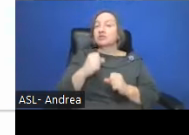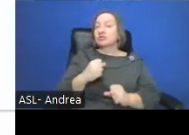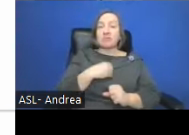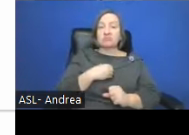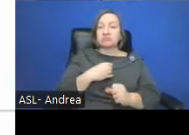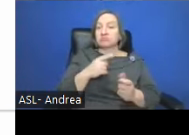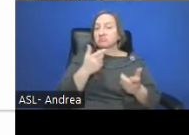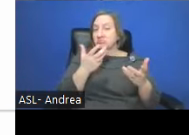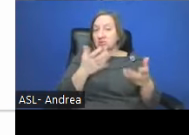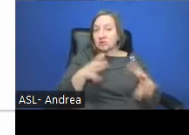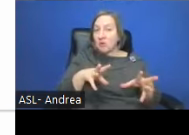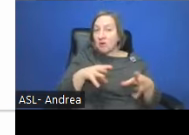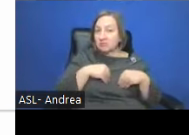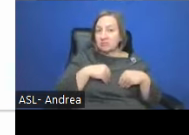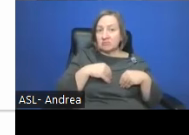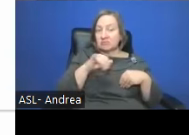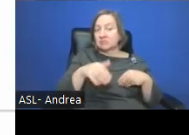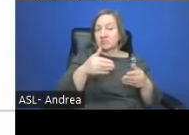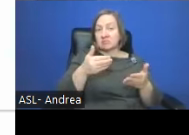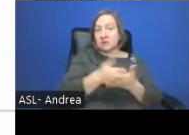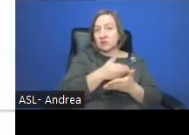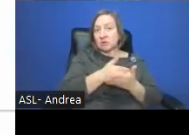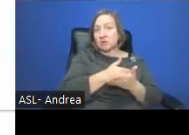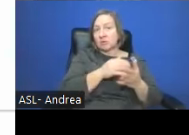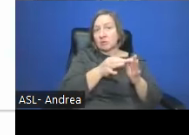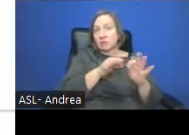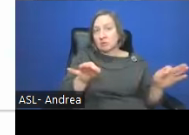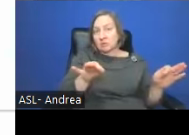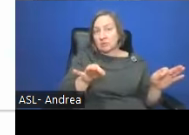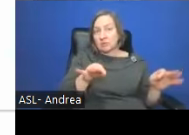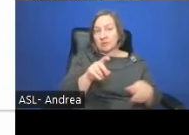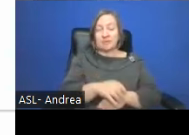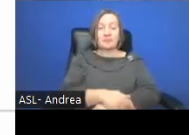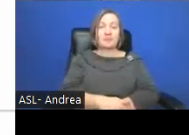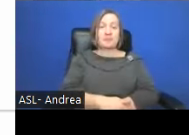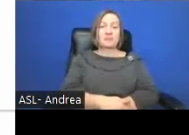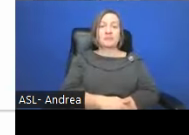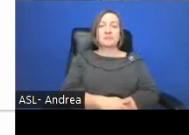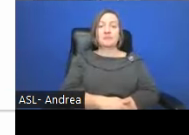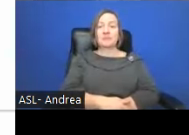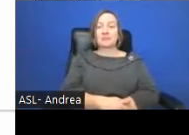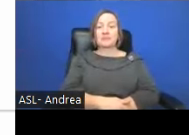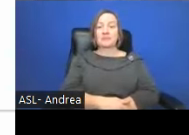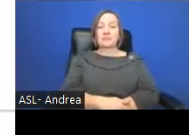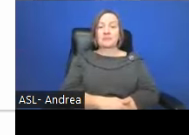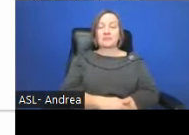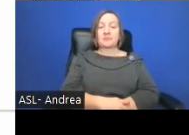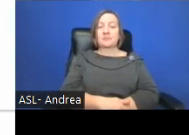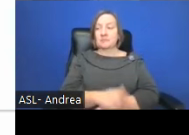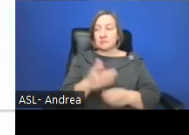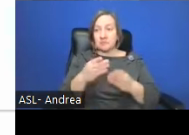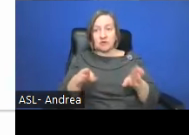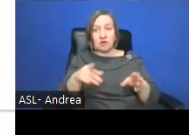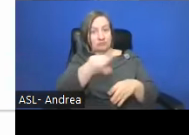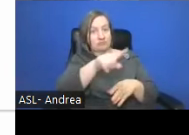to changing the sentence to what it is now? Is there general